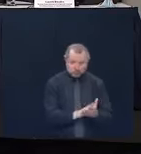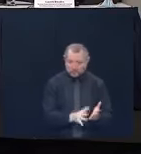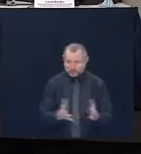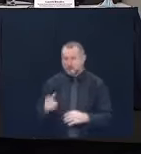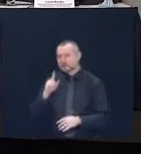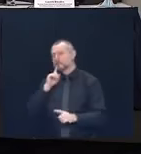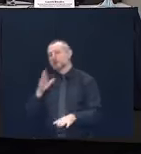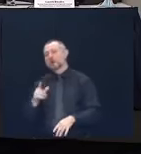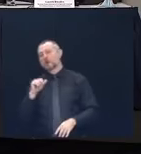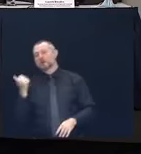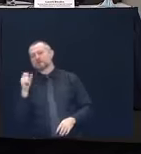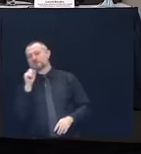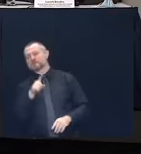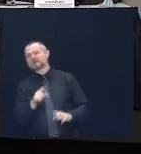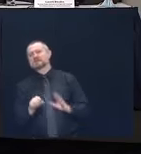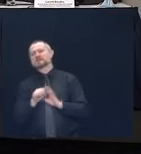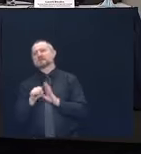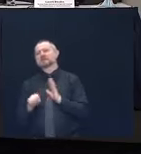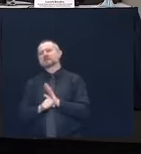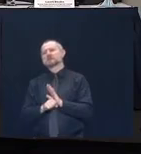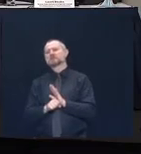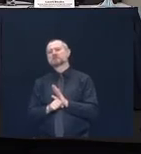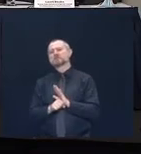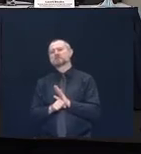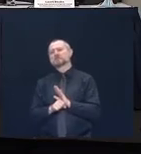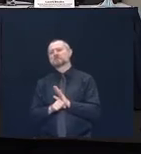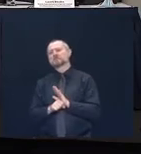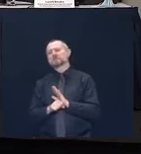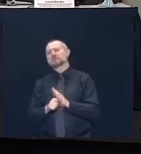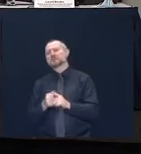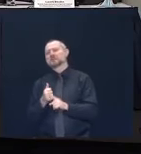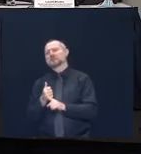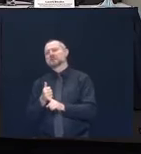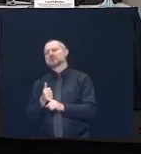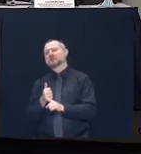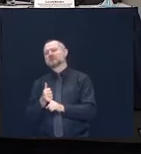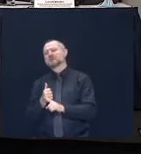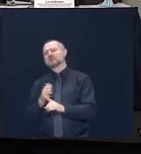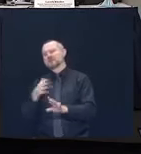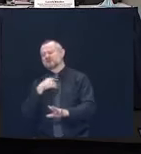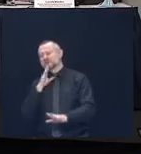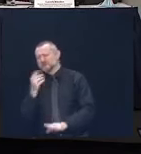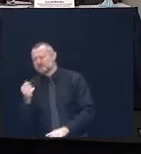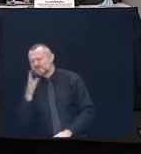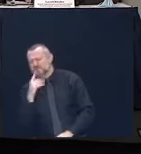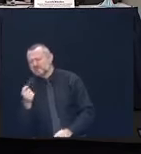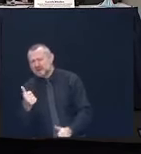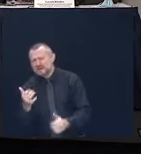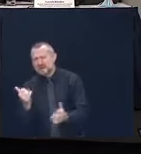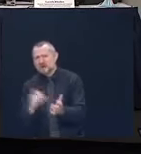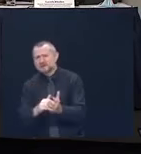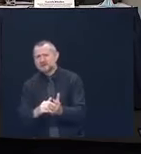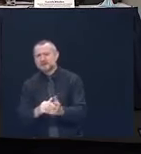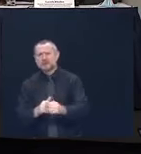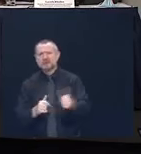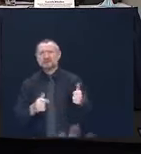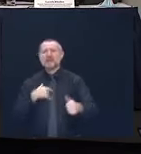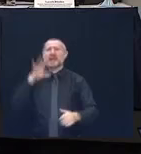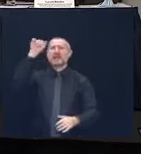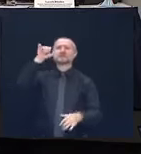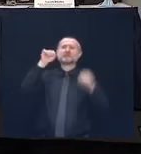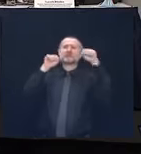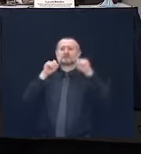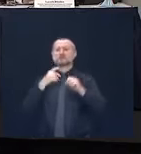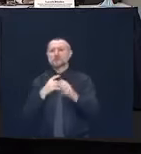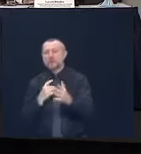spent $40 million on You have to be rent faster. relief. Hold on, let's do this again. Let's do it again. Just give me a second. Anybody else? Yes. Oh, Governor. there